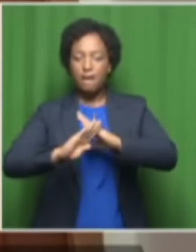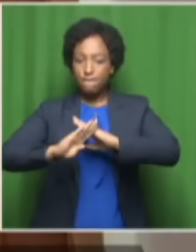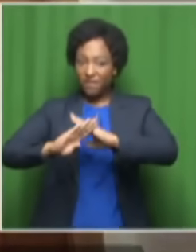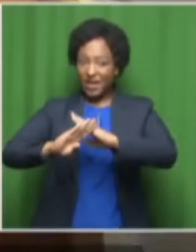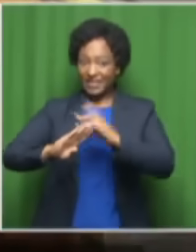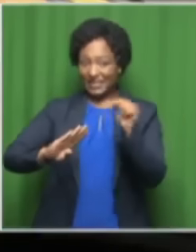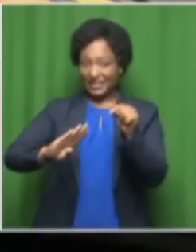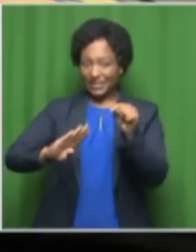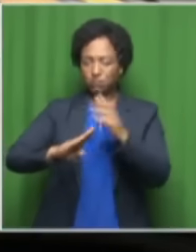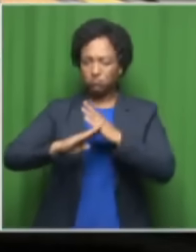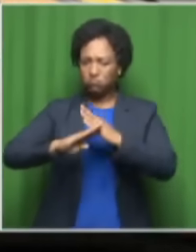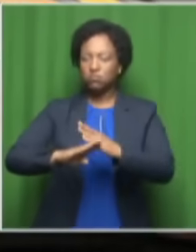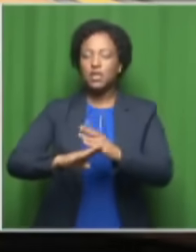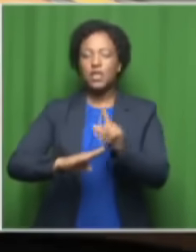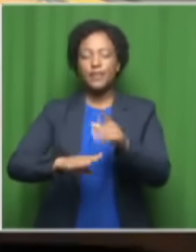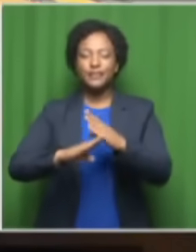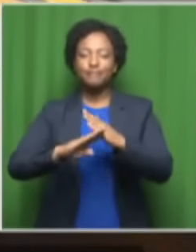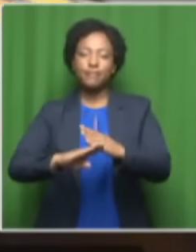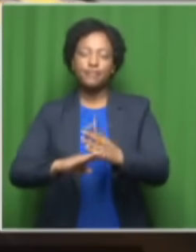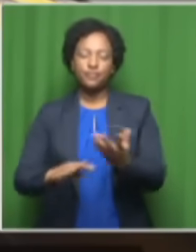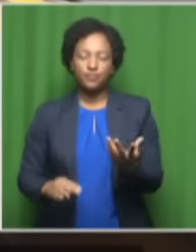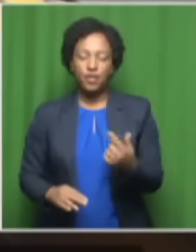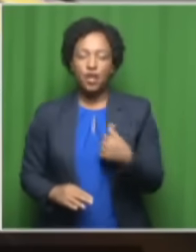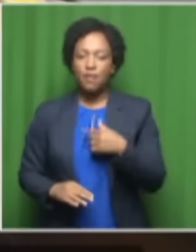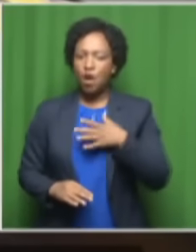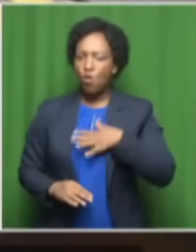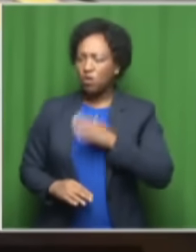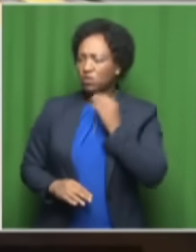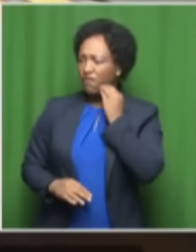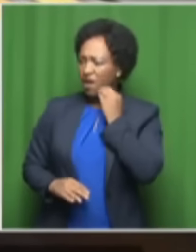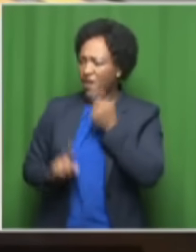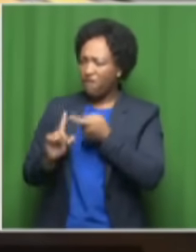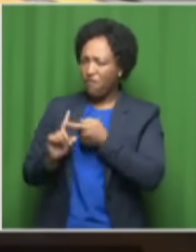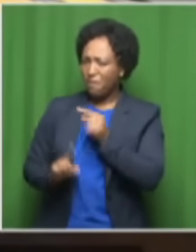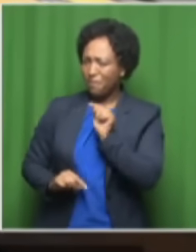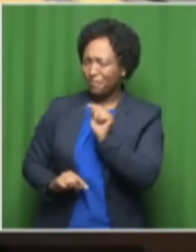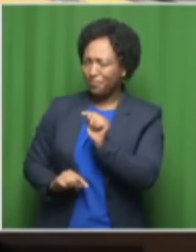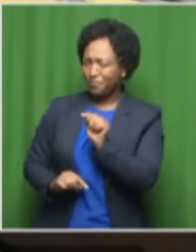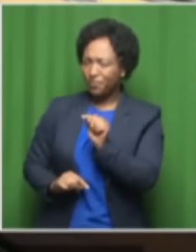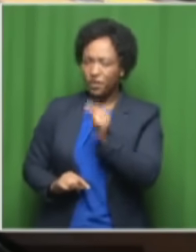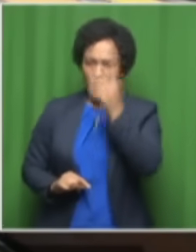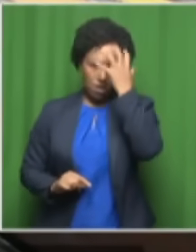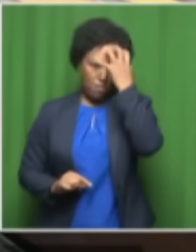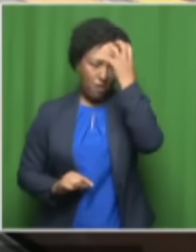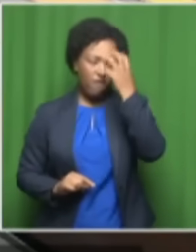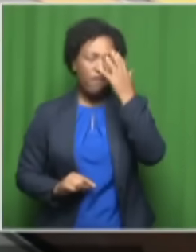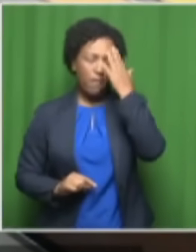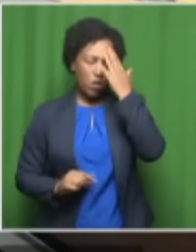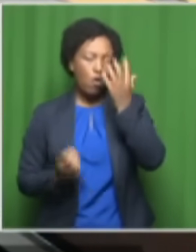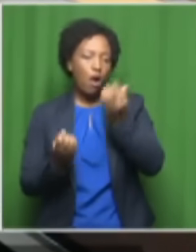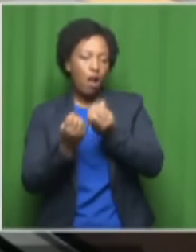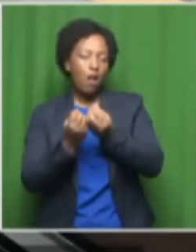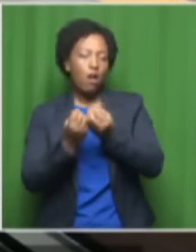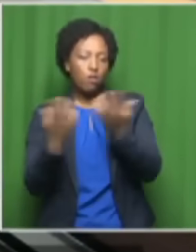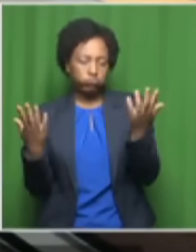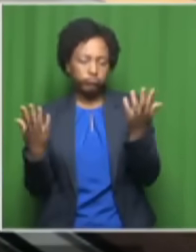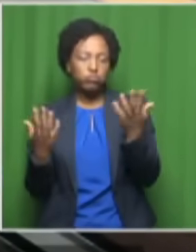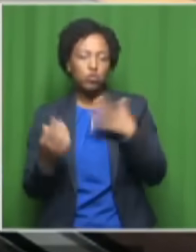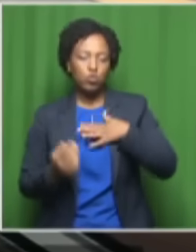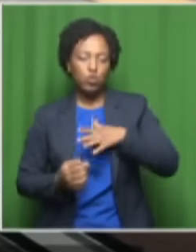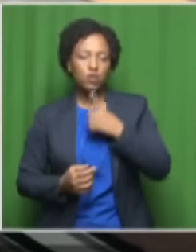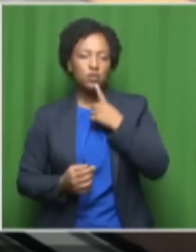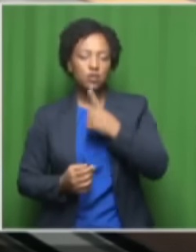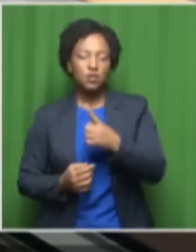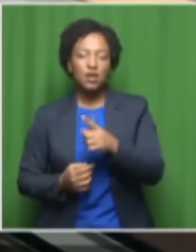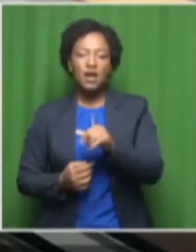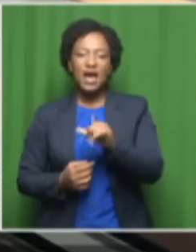is really important. So what I want to find out from you is that and Prof, I know you've got a lot to say as well, but the reality is that the